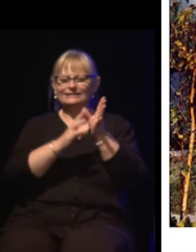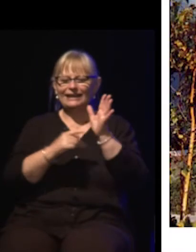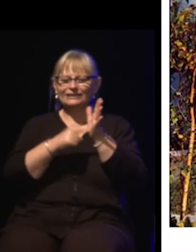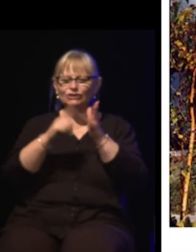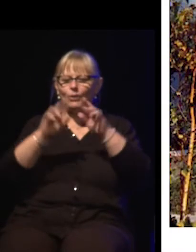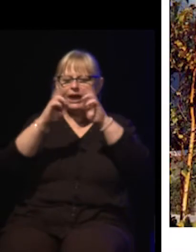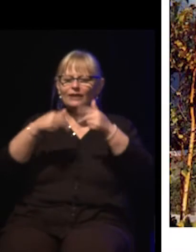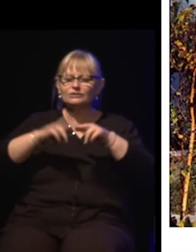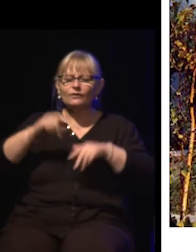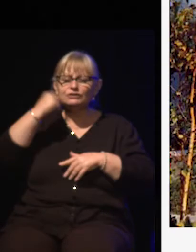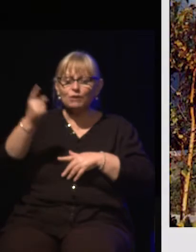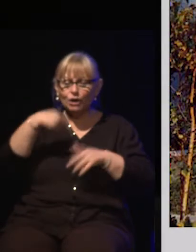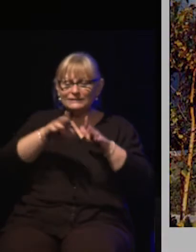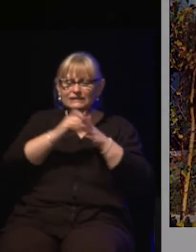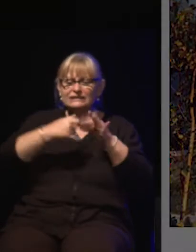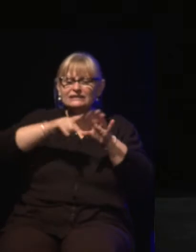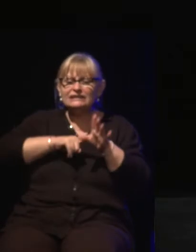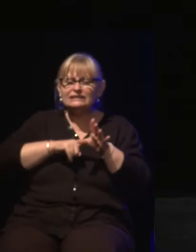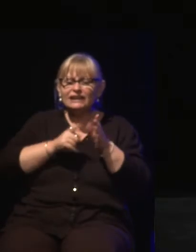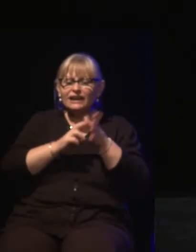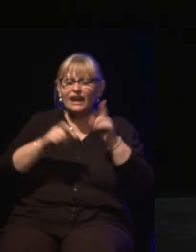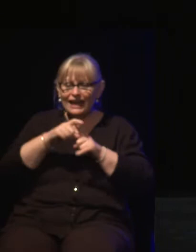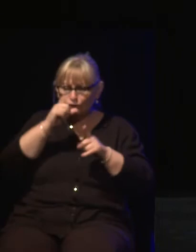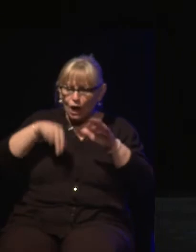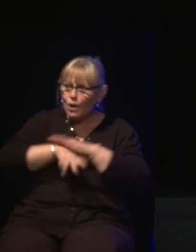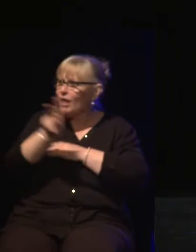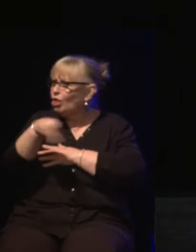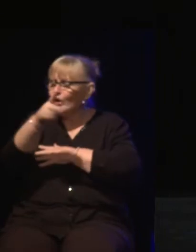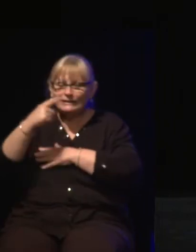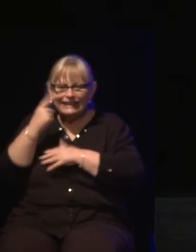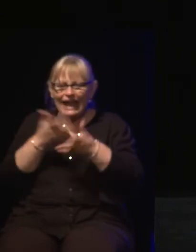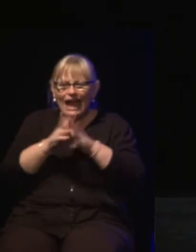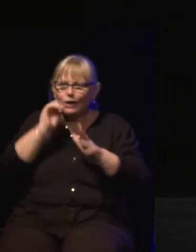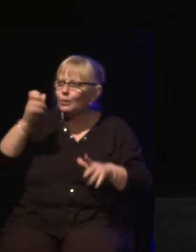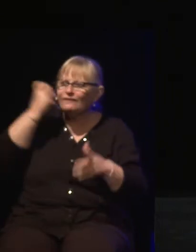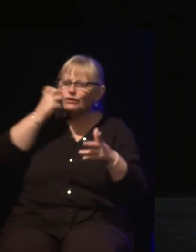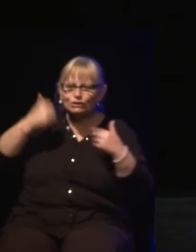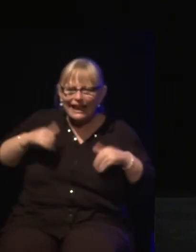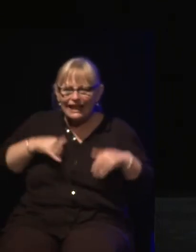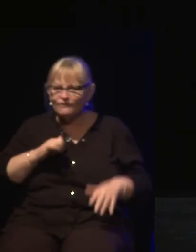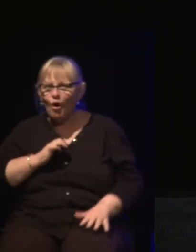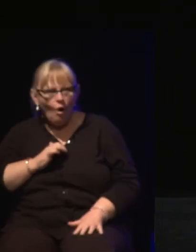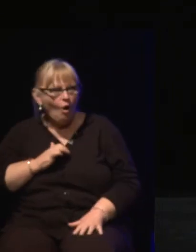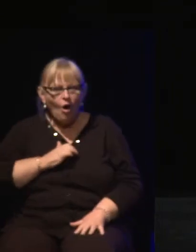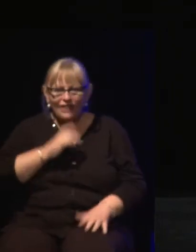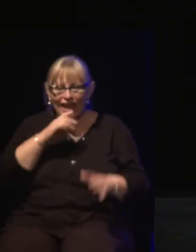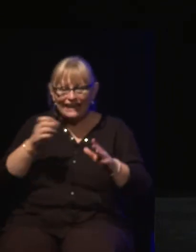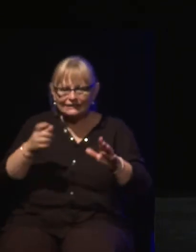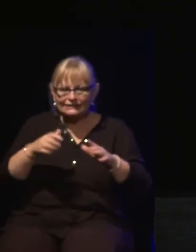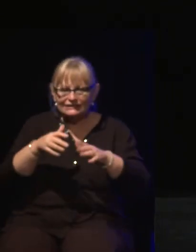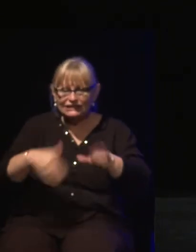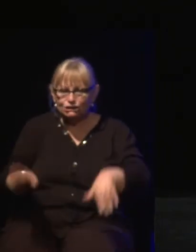Disneyland. It was a major attraction at Disneyland. You get to tour the house and see how you would be living shortly in the future. They had things like dishwashers